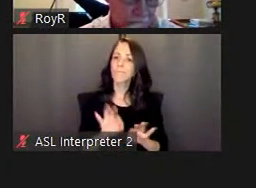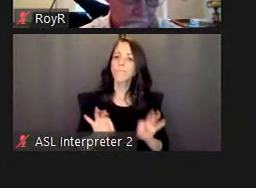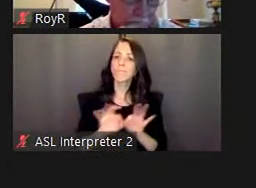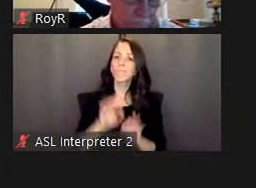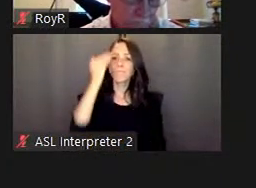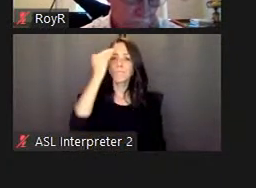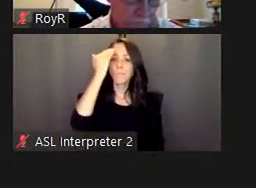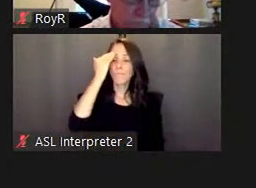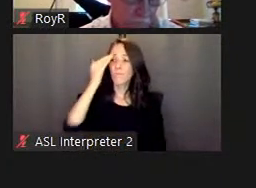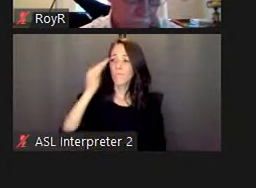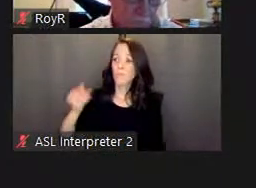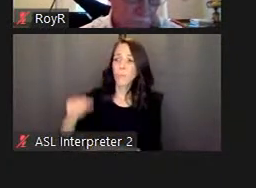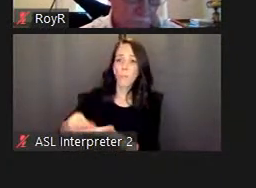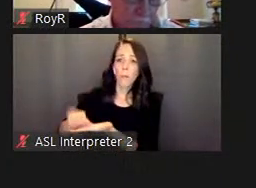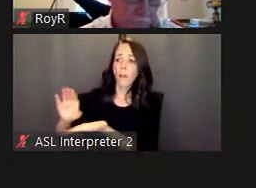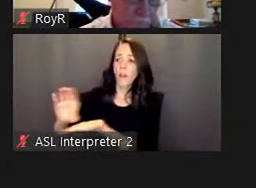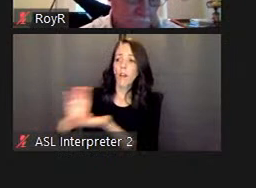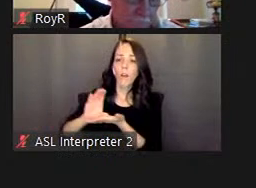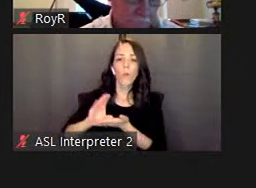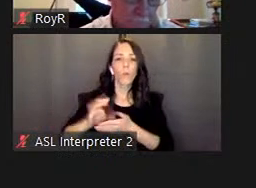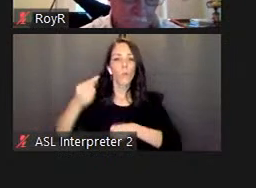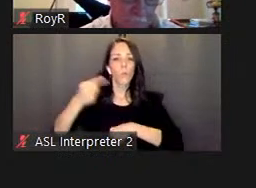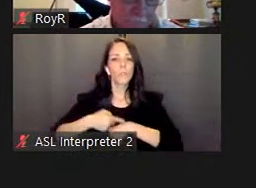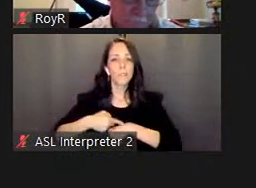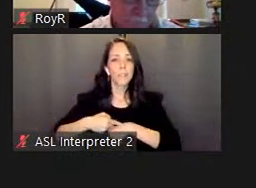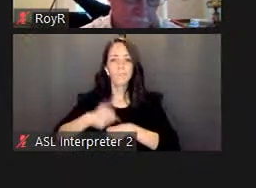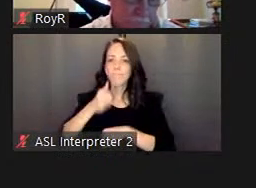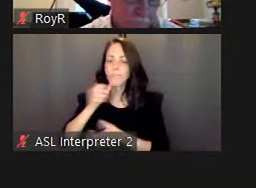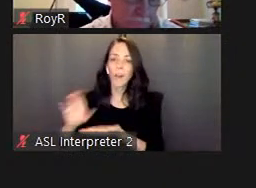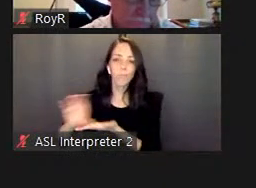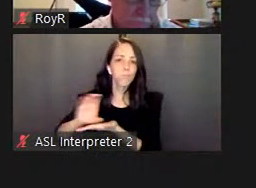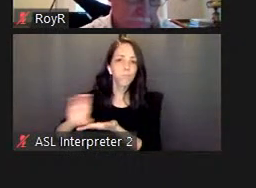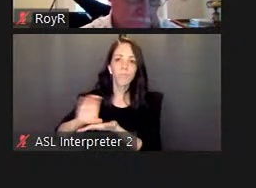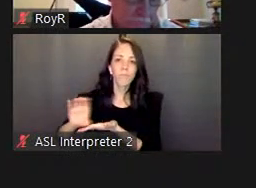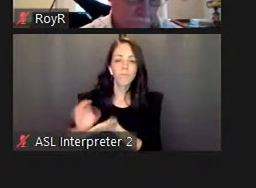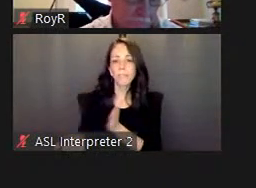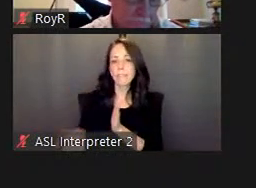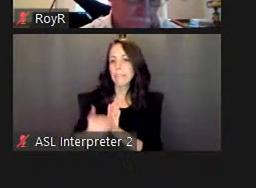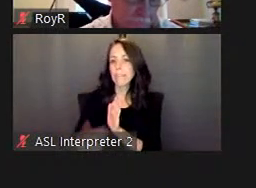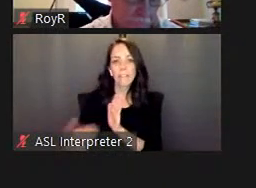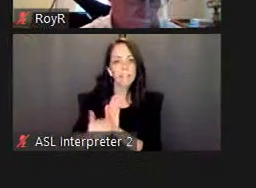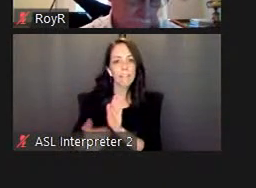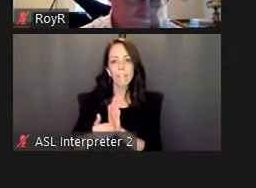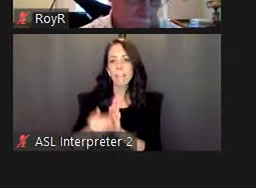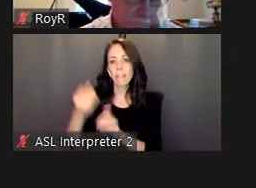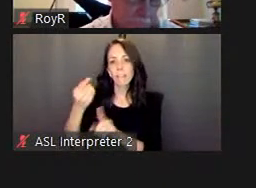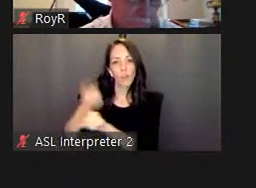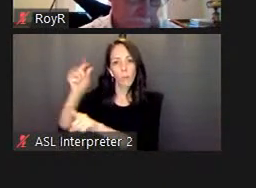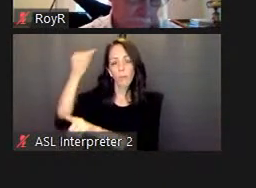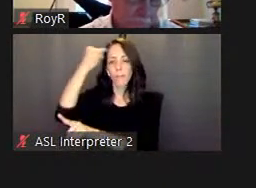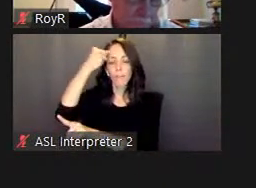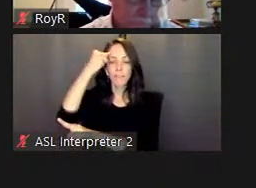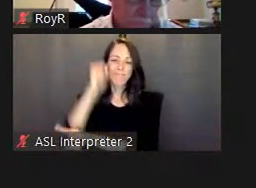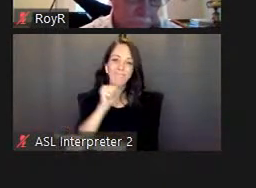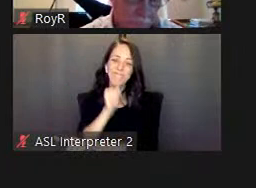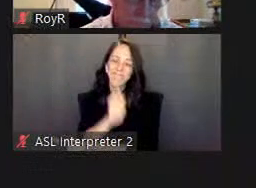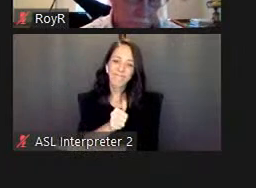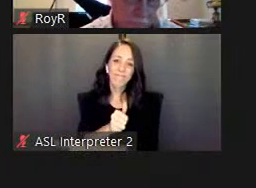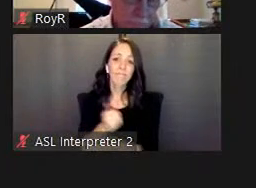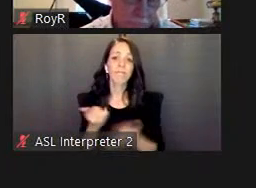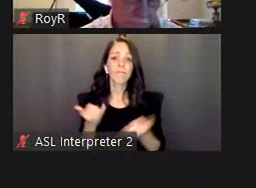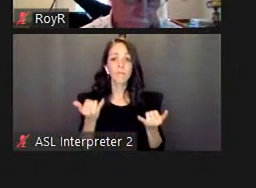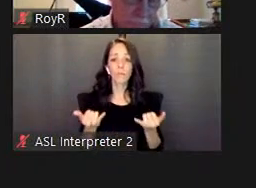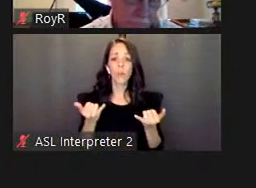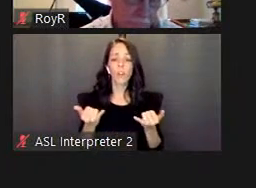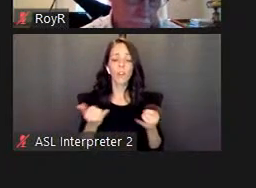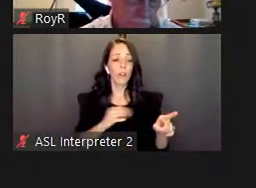one-time funds. We won't continue to receive funds like this from the federal government into the future. And so right now, the